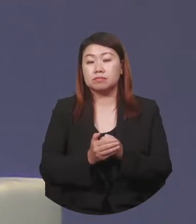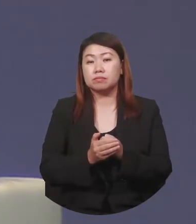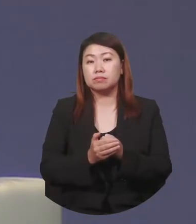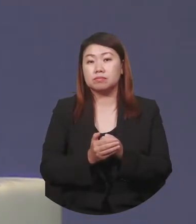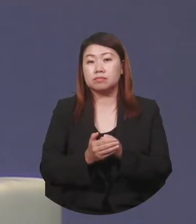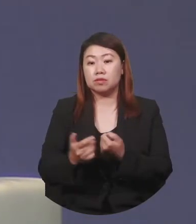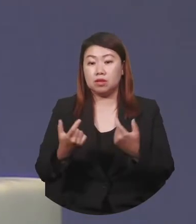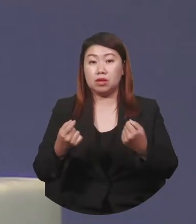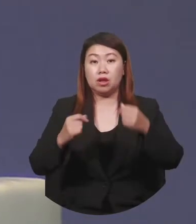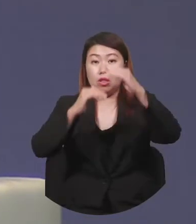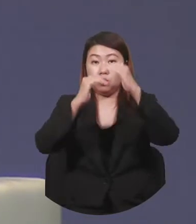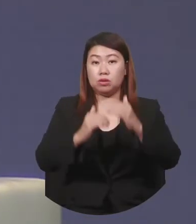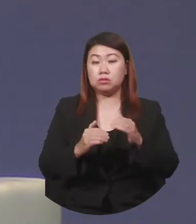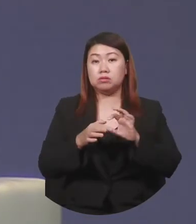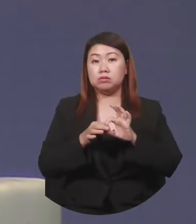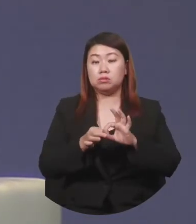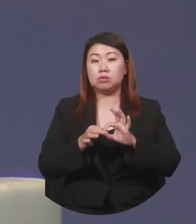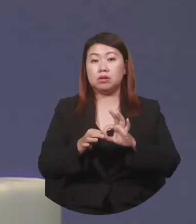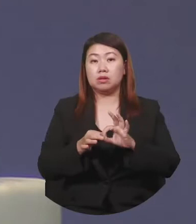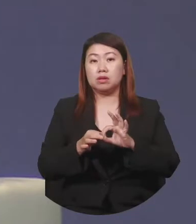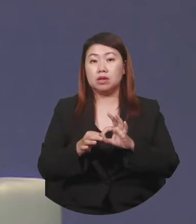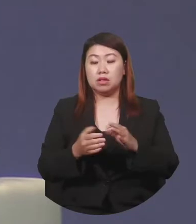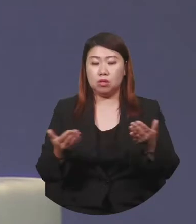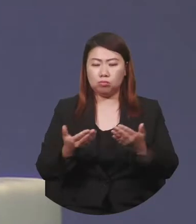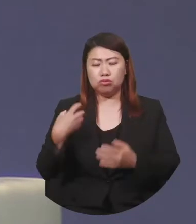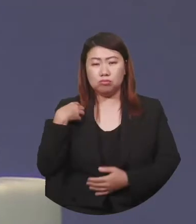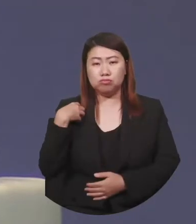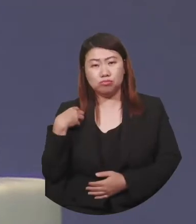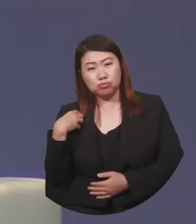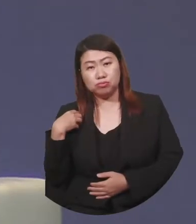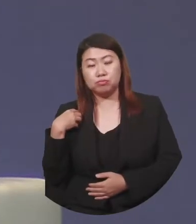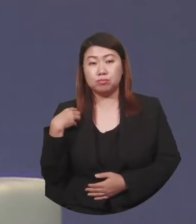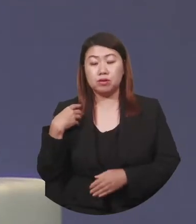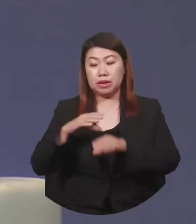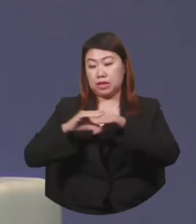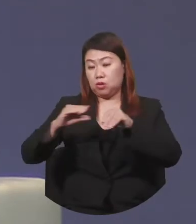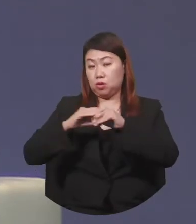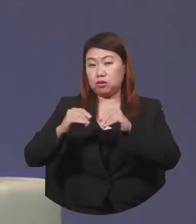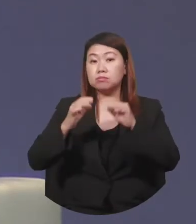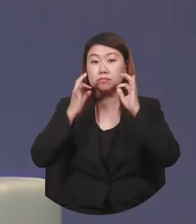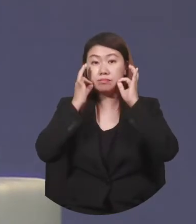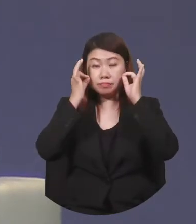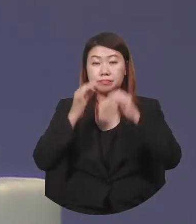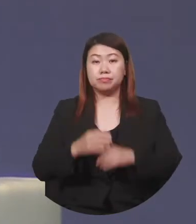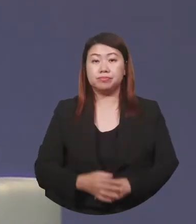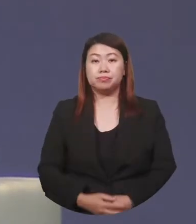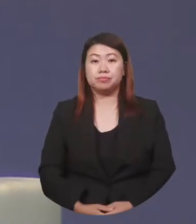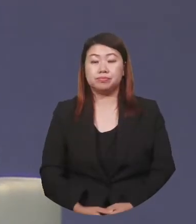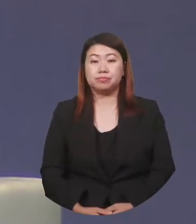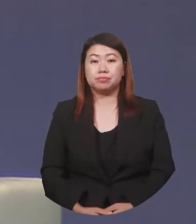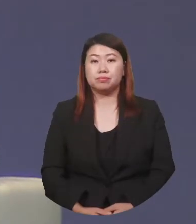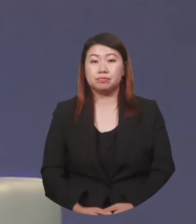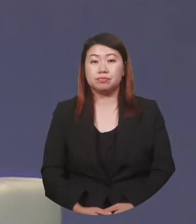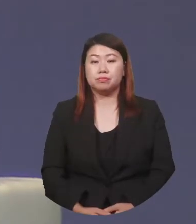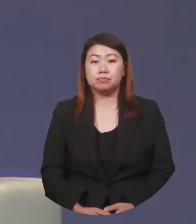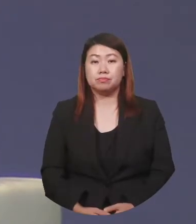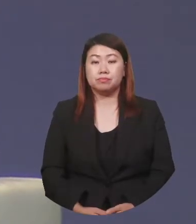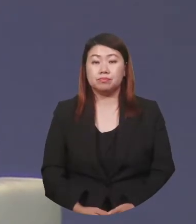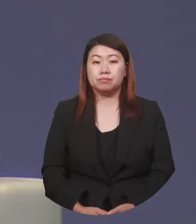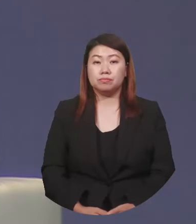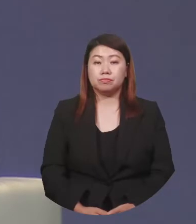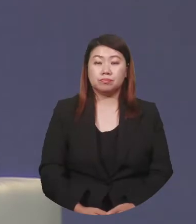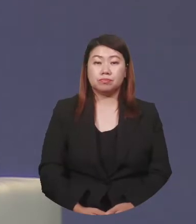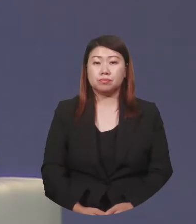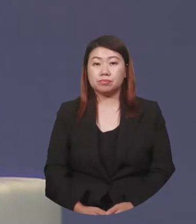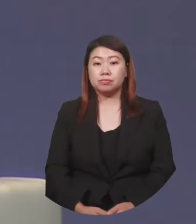the workload. So this is quite a good example to do that, because if we thinking about